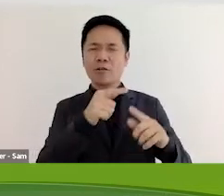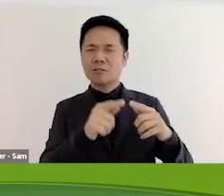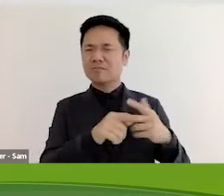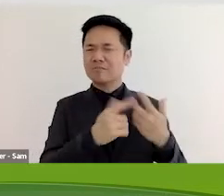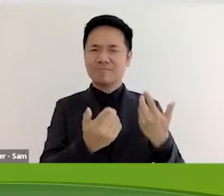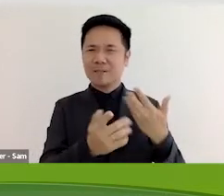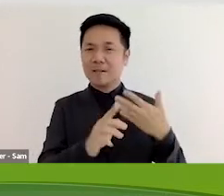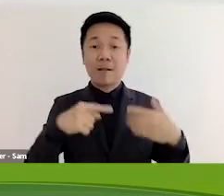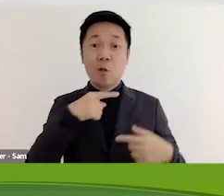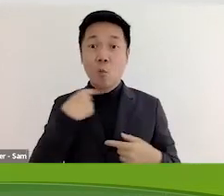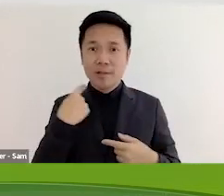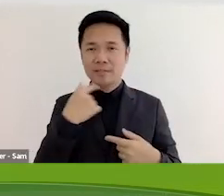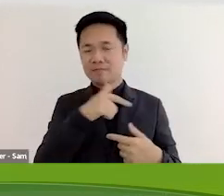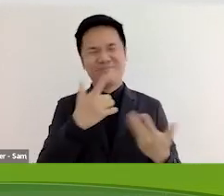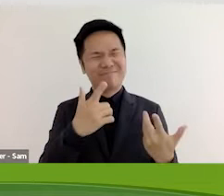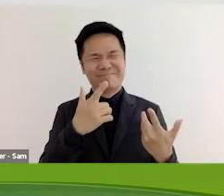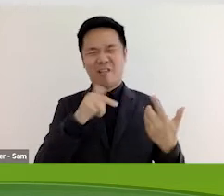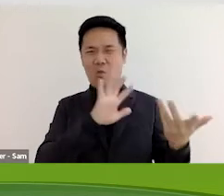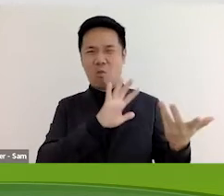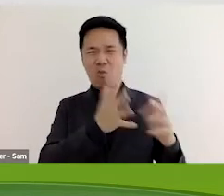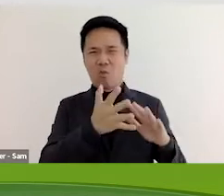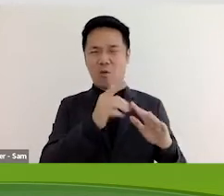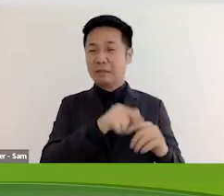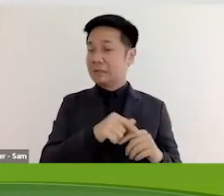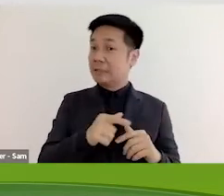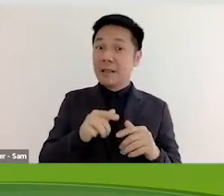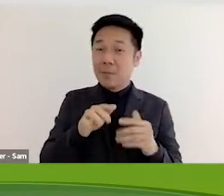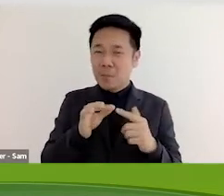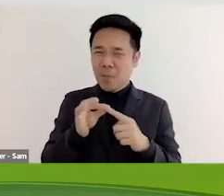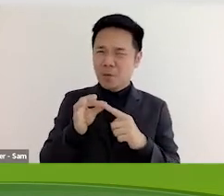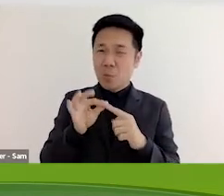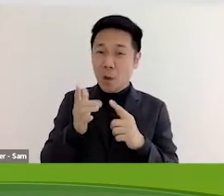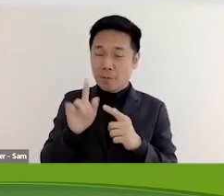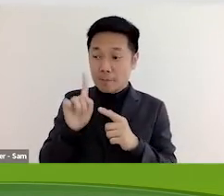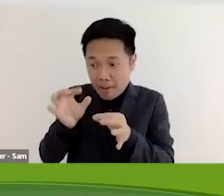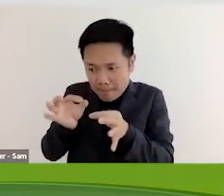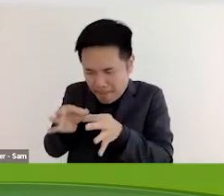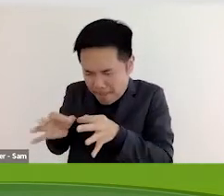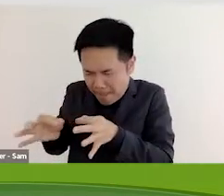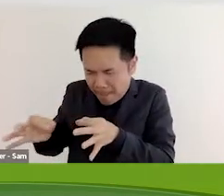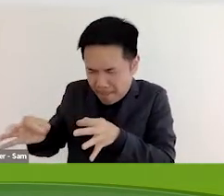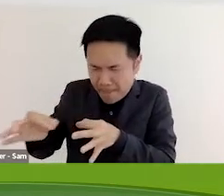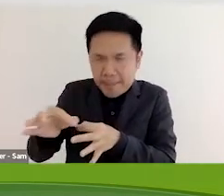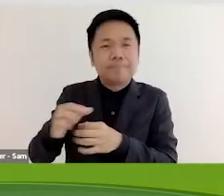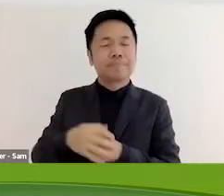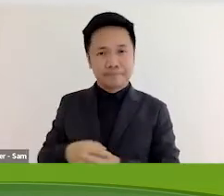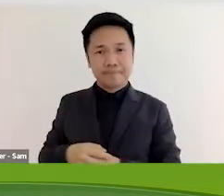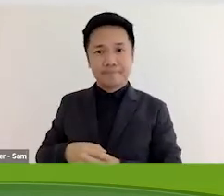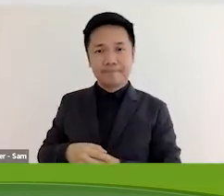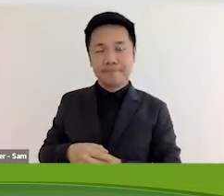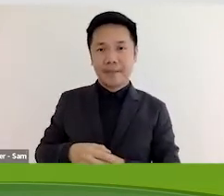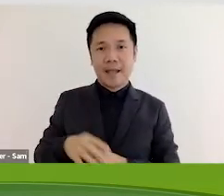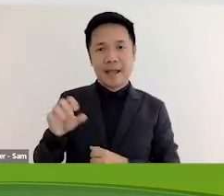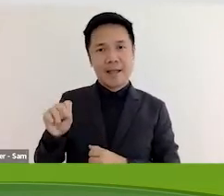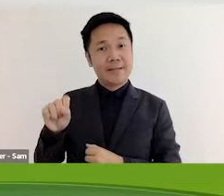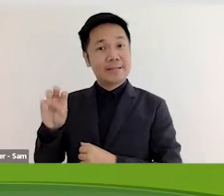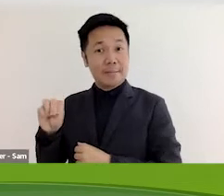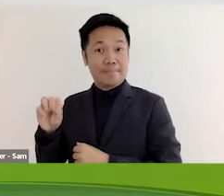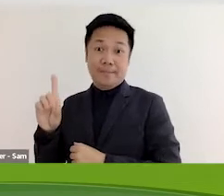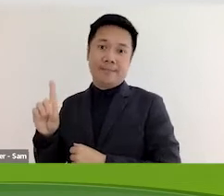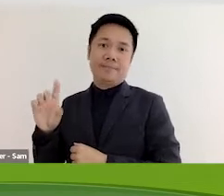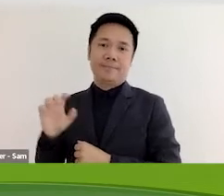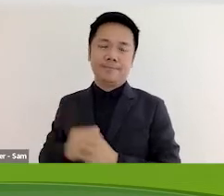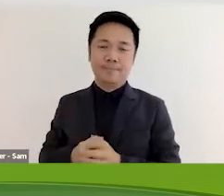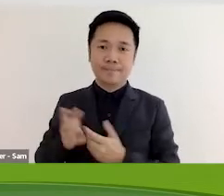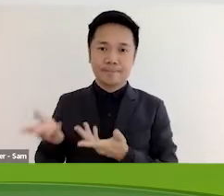population groups and locations, especially small island developing states. To ensure that climate change adaptation